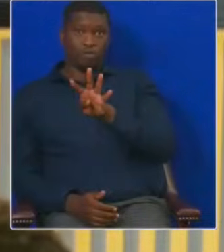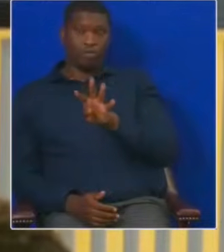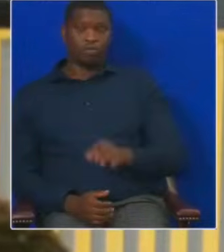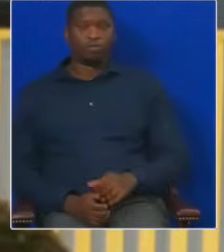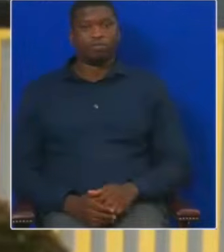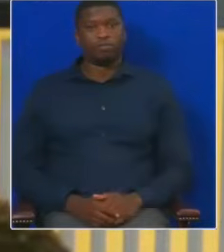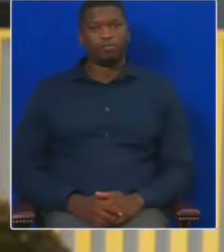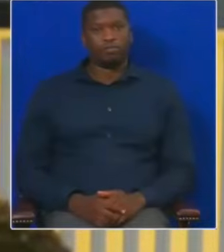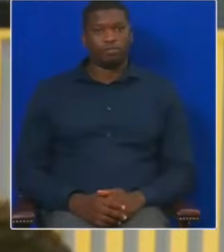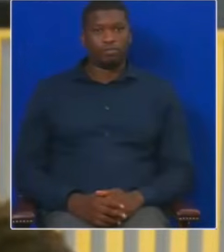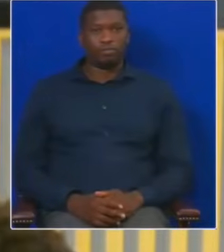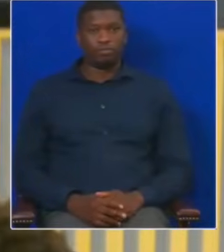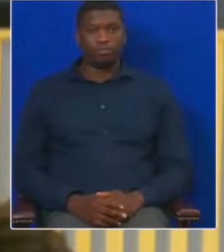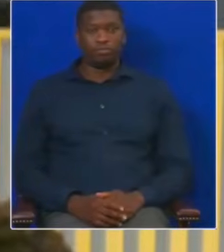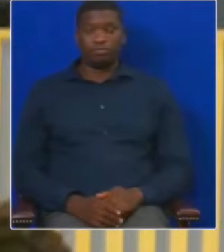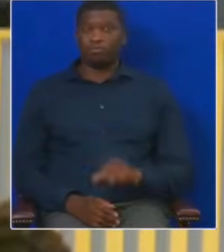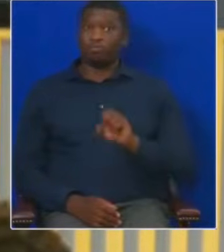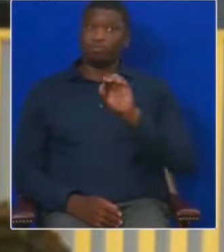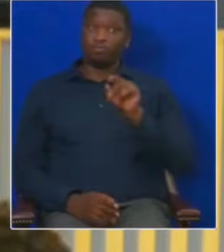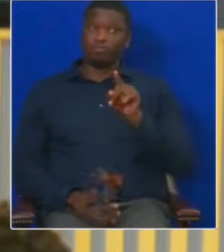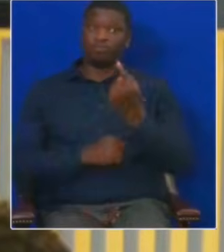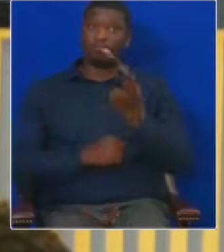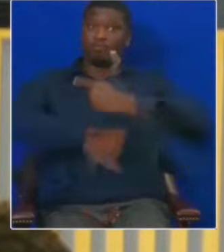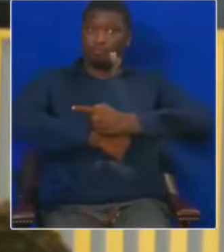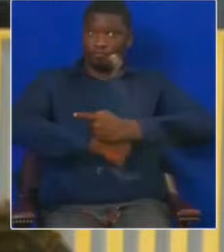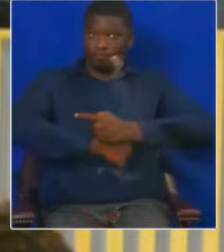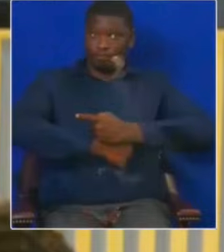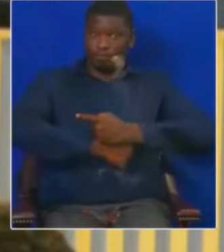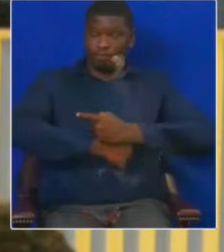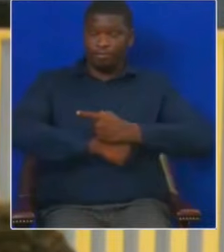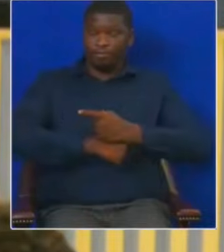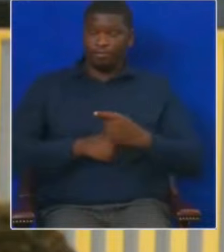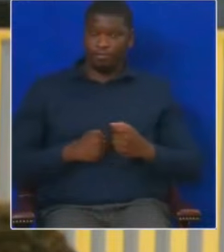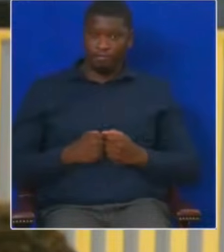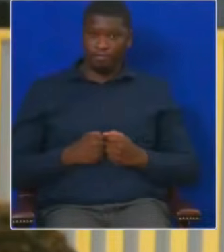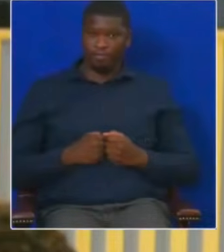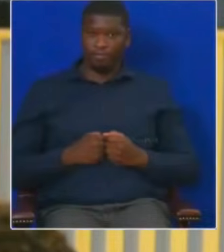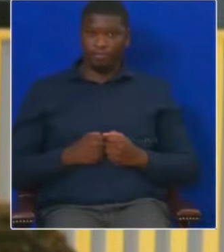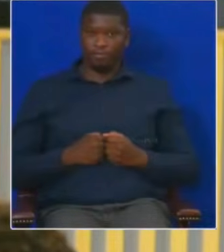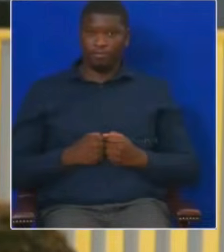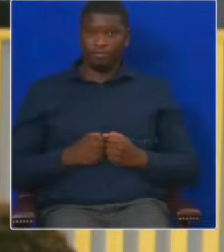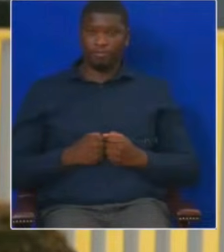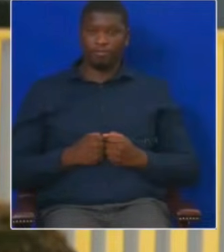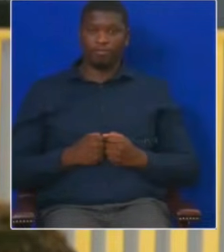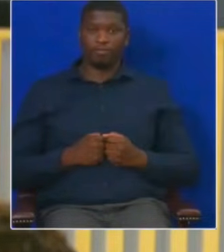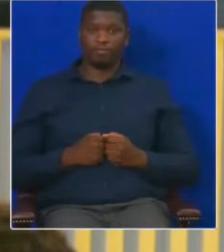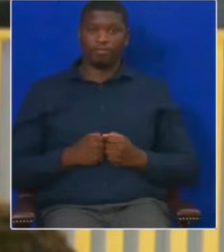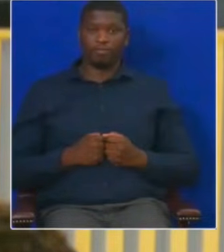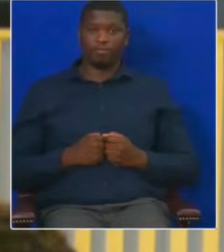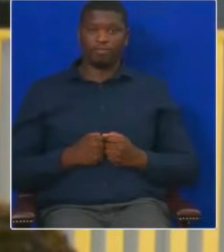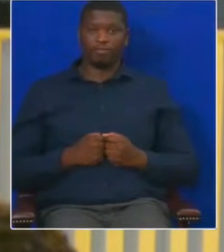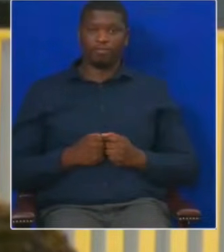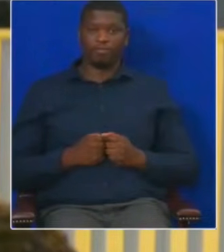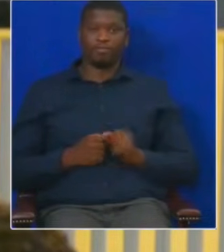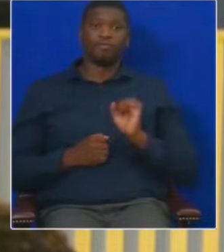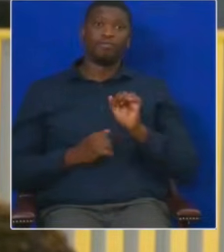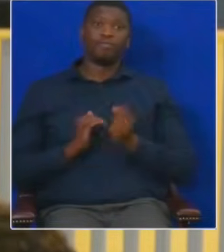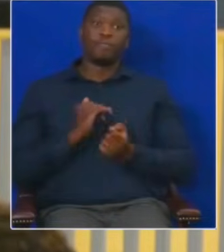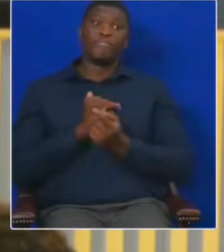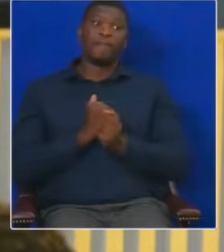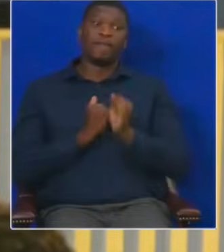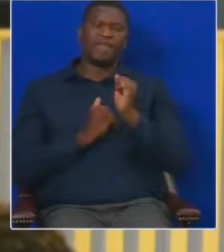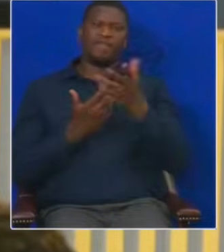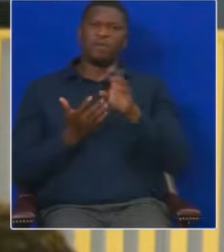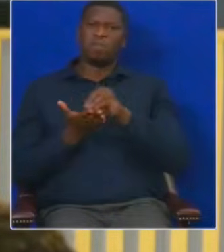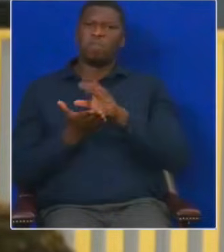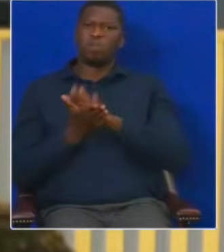So on that day, the 6th, he was scheduled to come to work, to report at